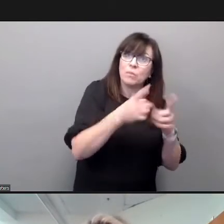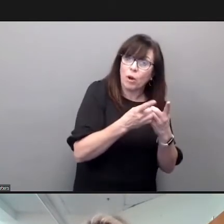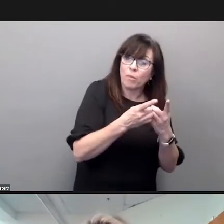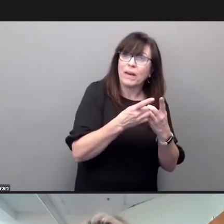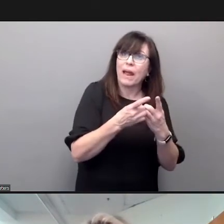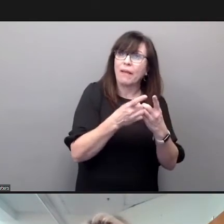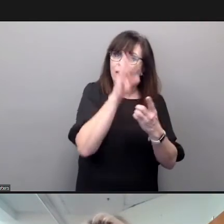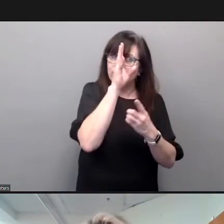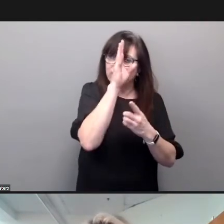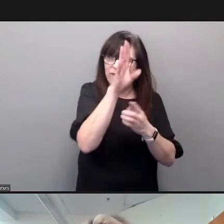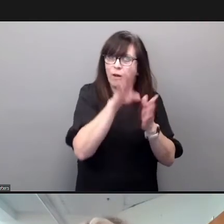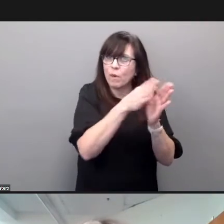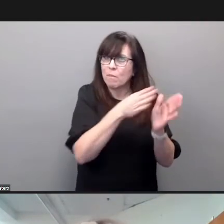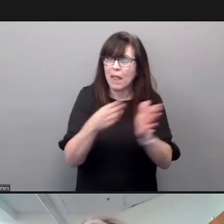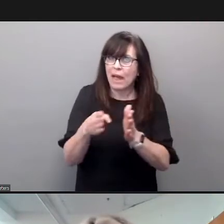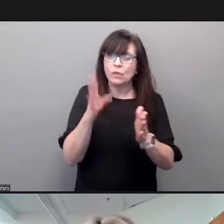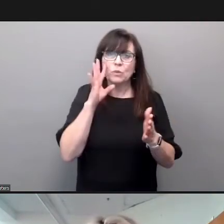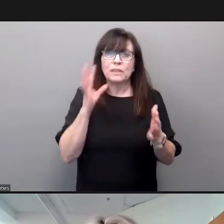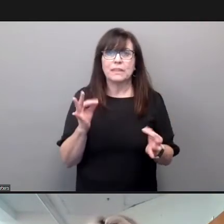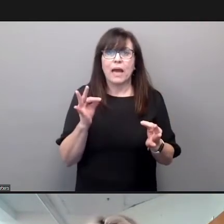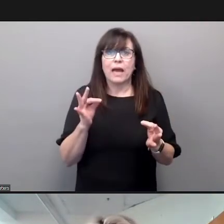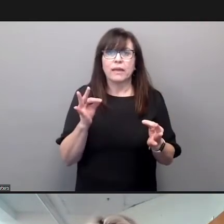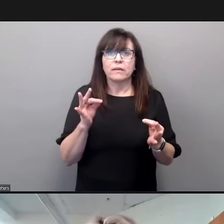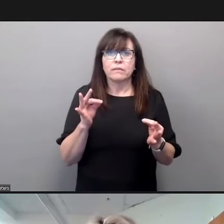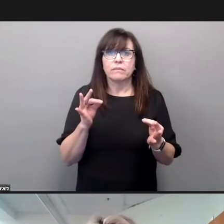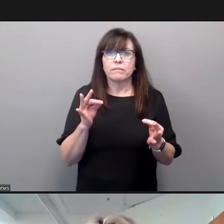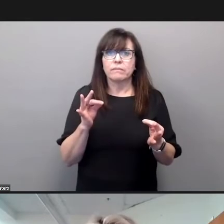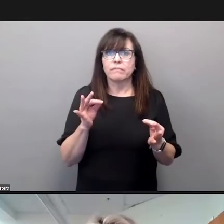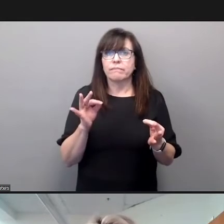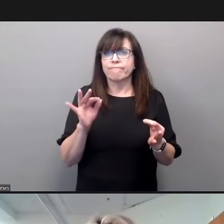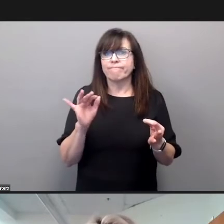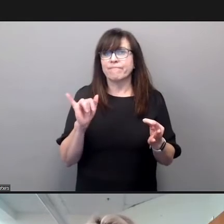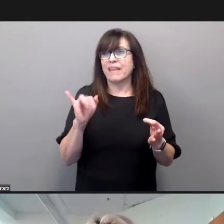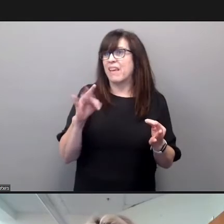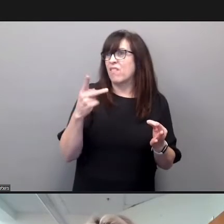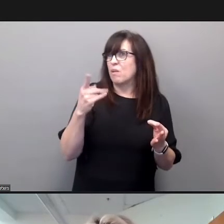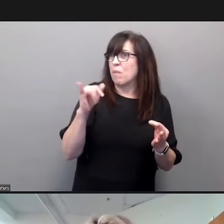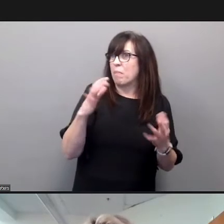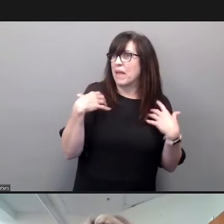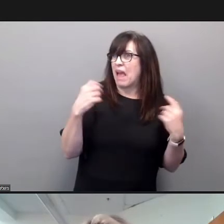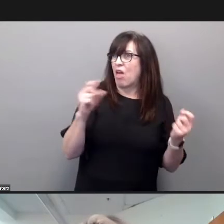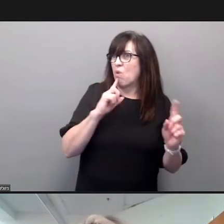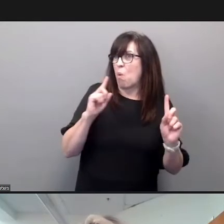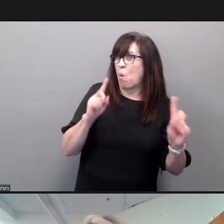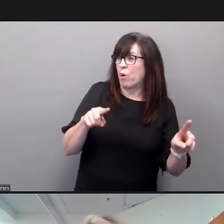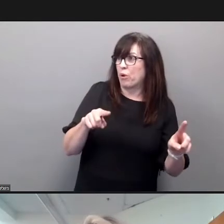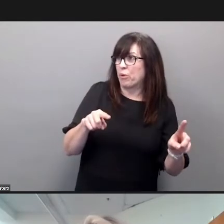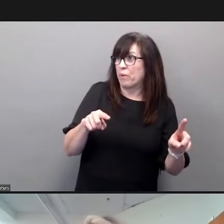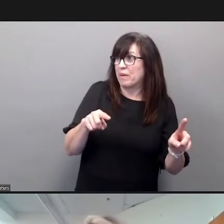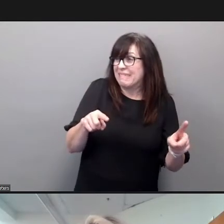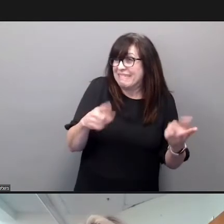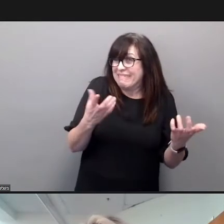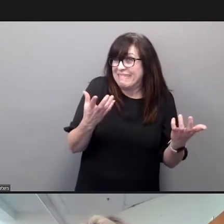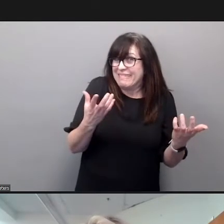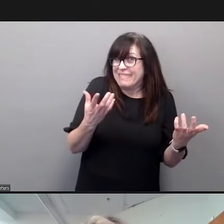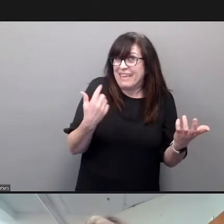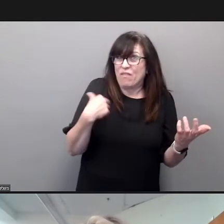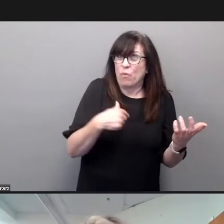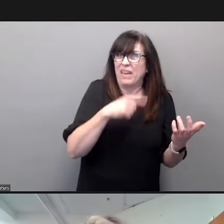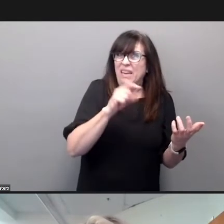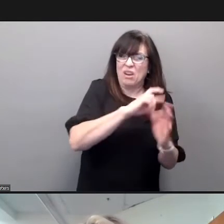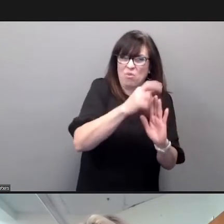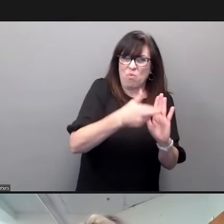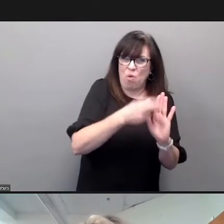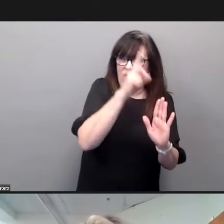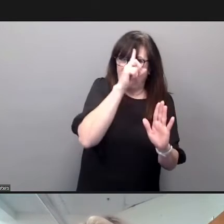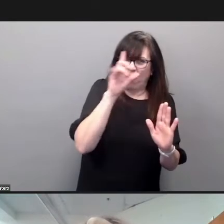plan to determine whether a public health order, or there's even a role for the Department